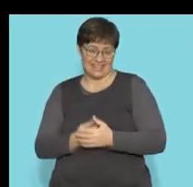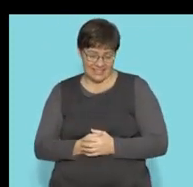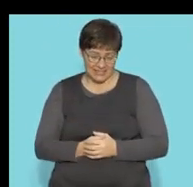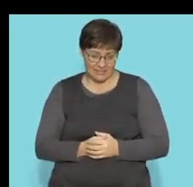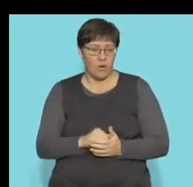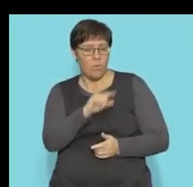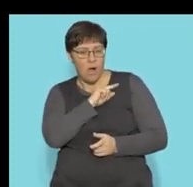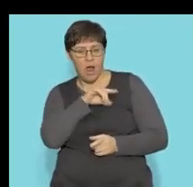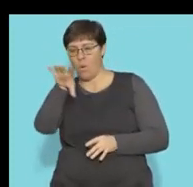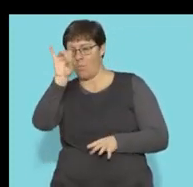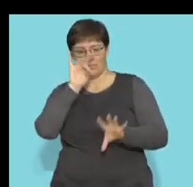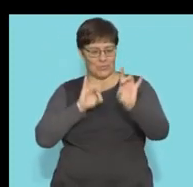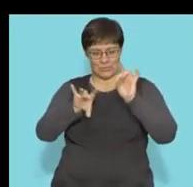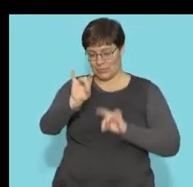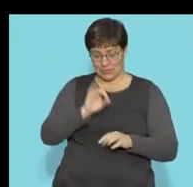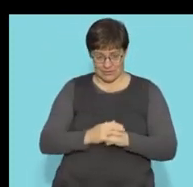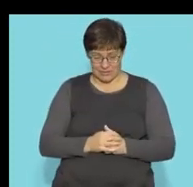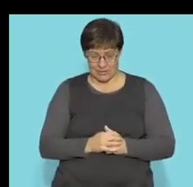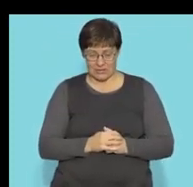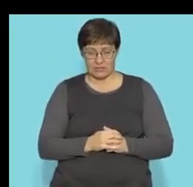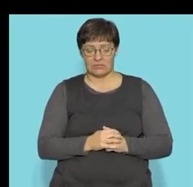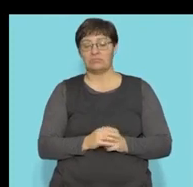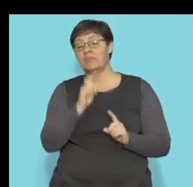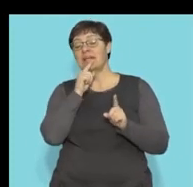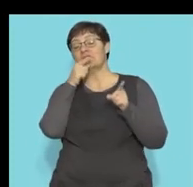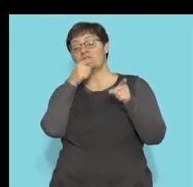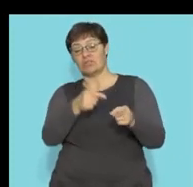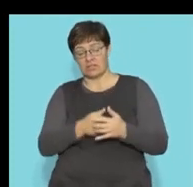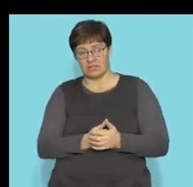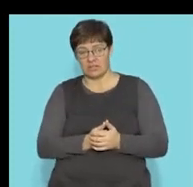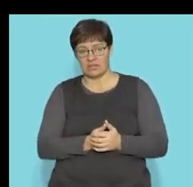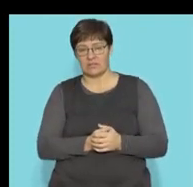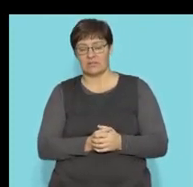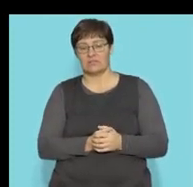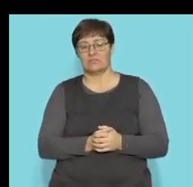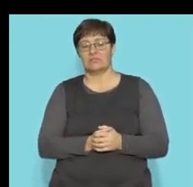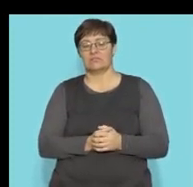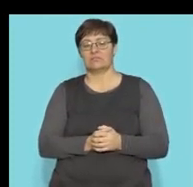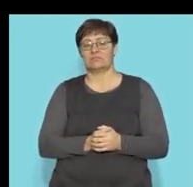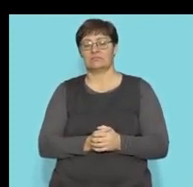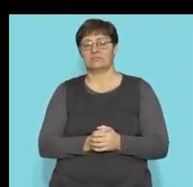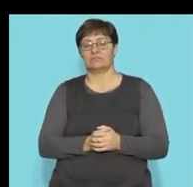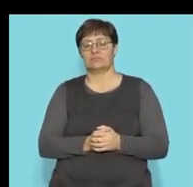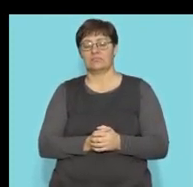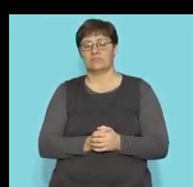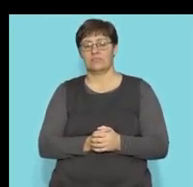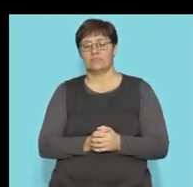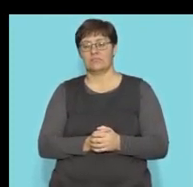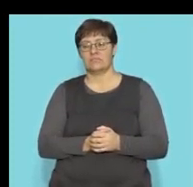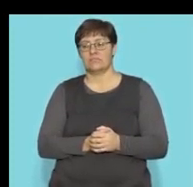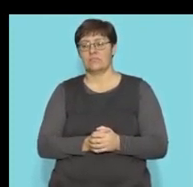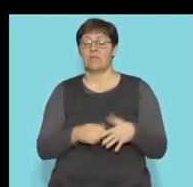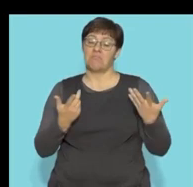of options. Now, your instruction will be write A